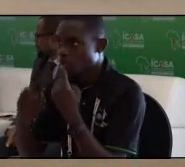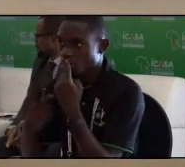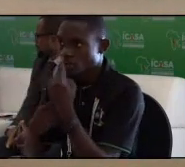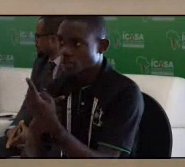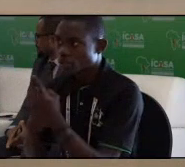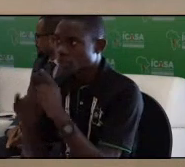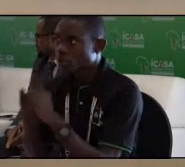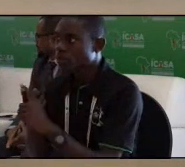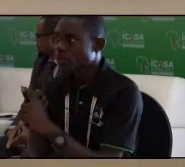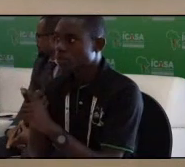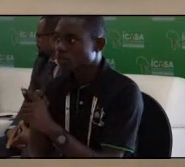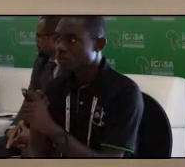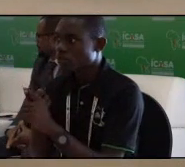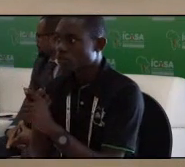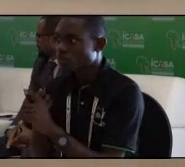qualified, and